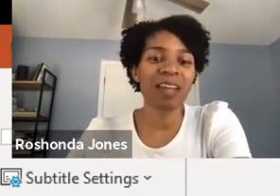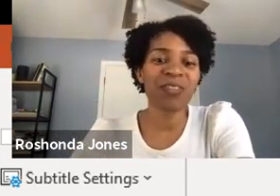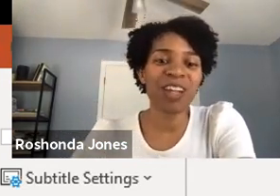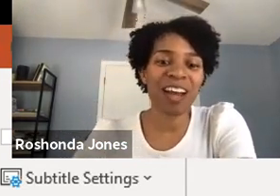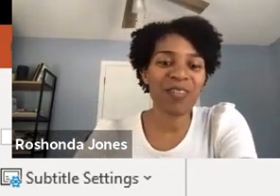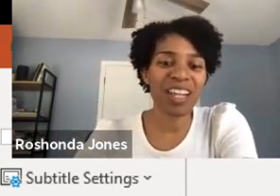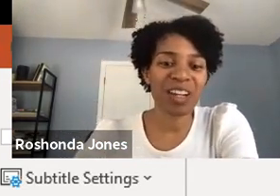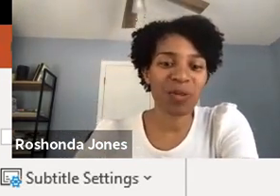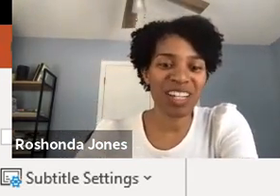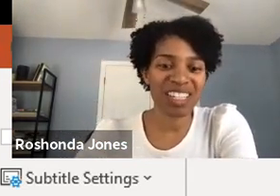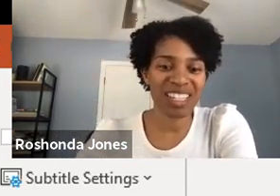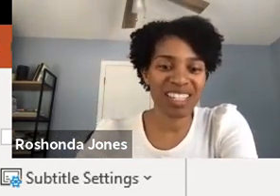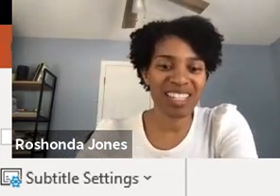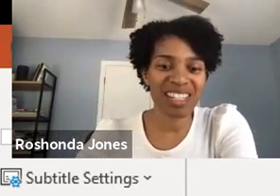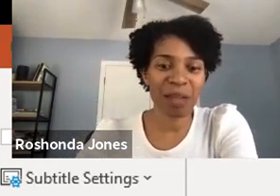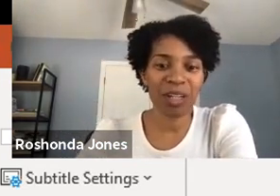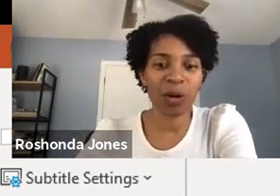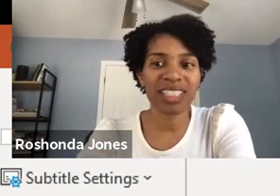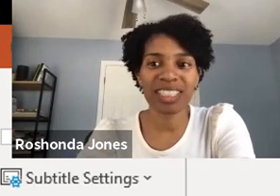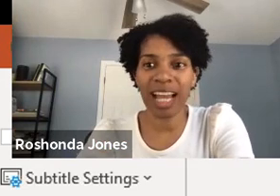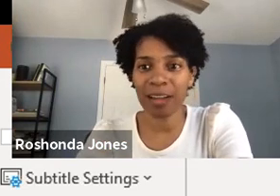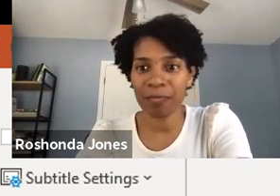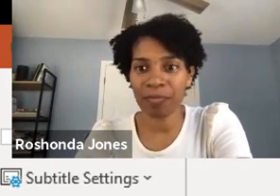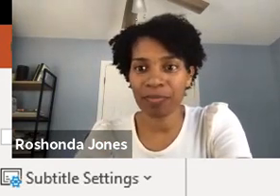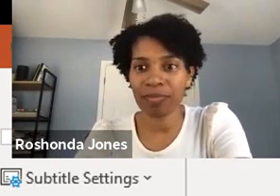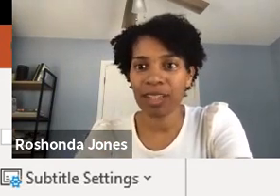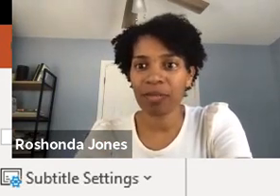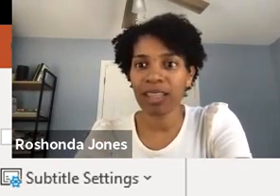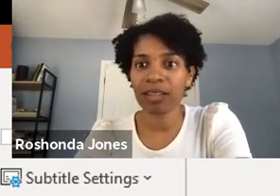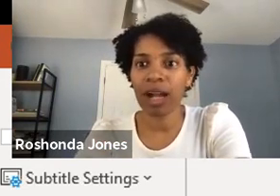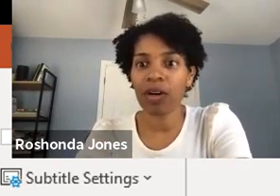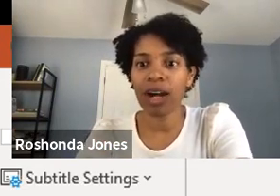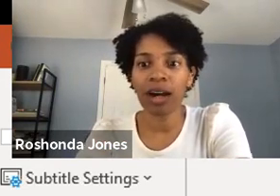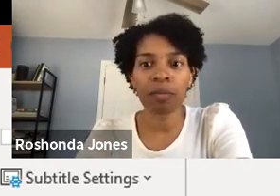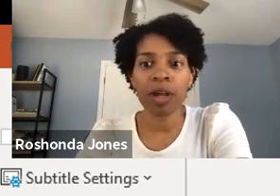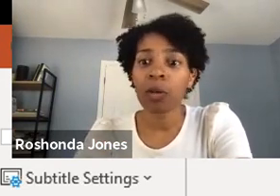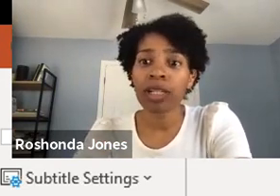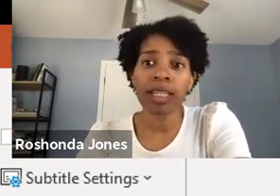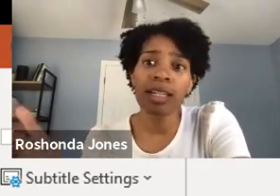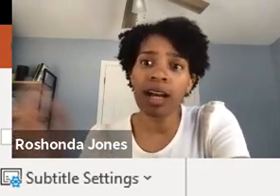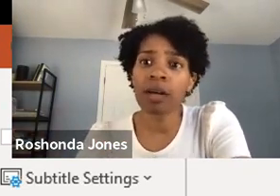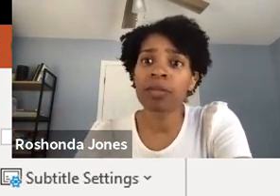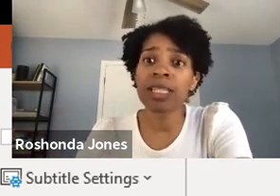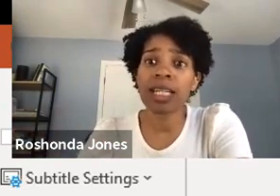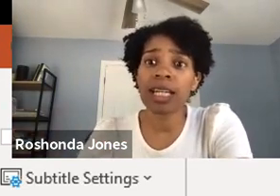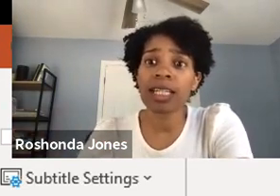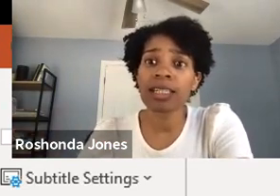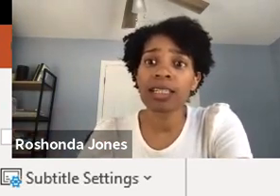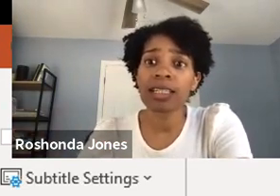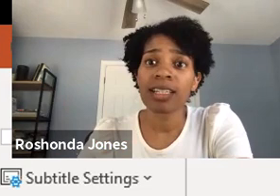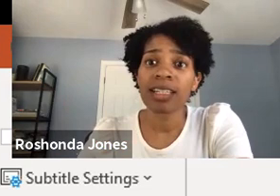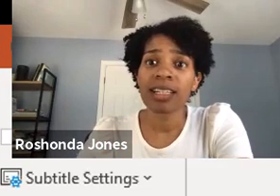And if you have any questions, let me know in the chat. Write them out. Quickly, just